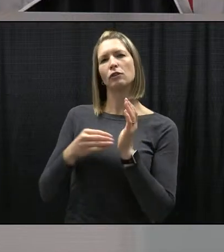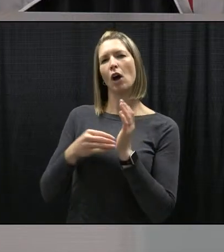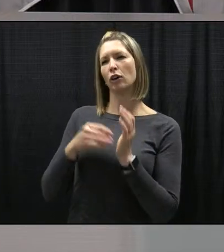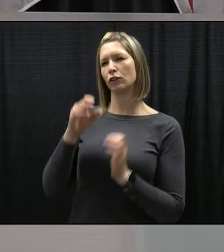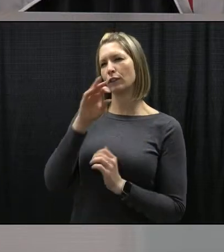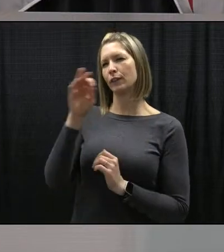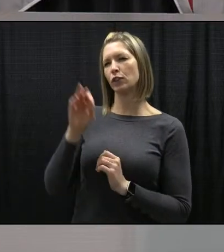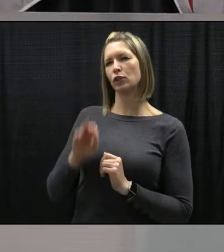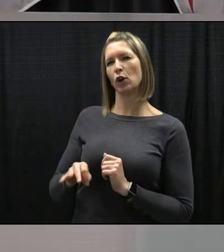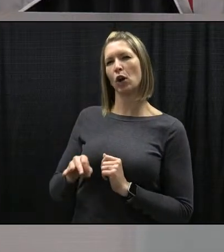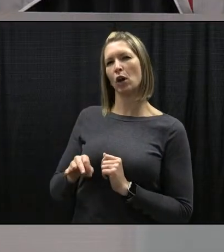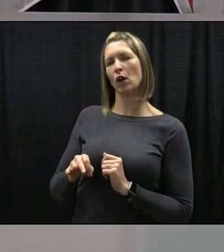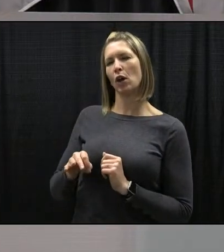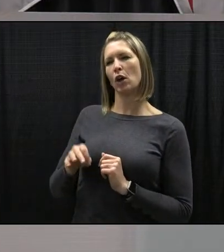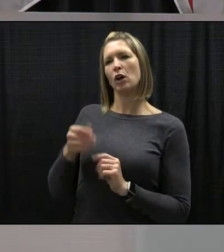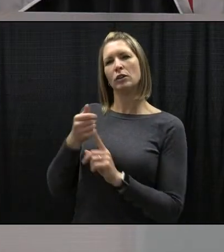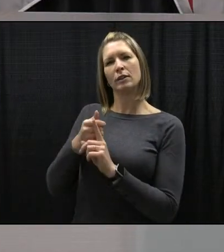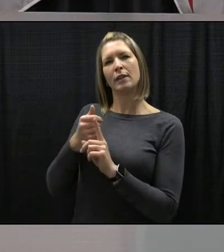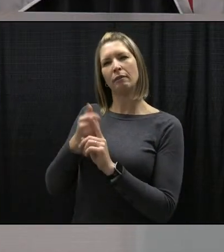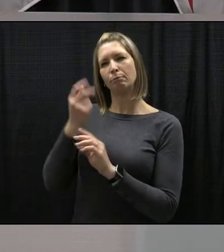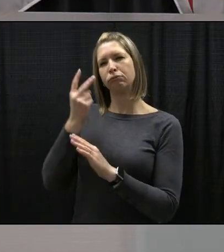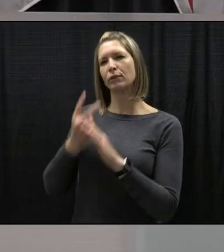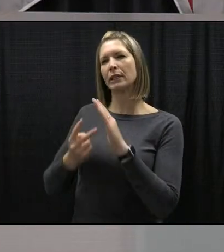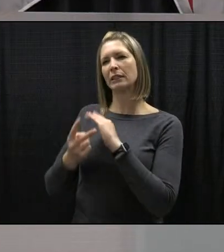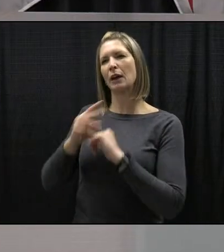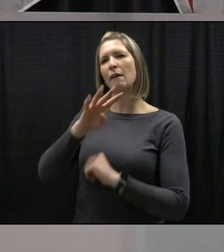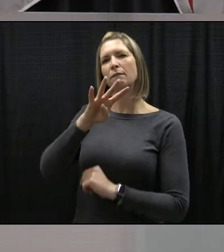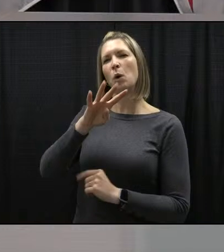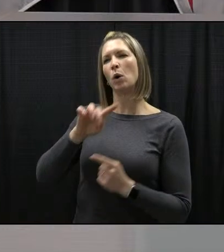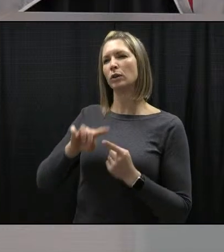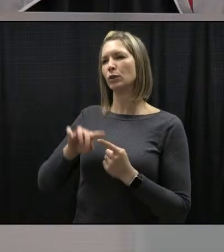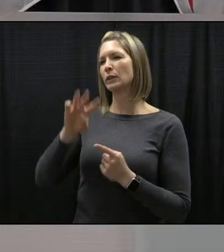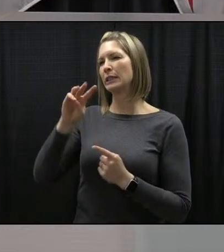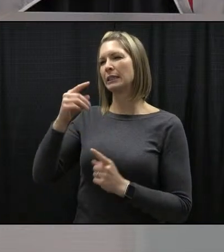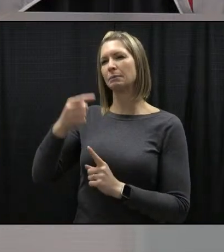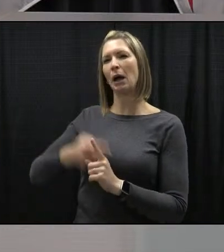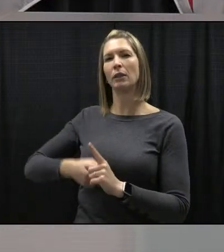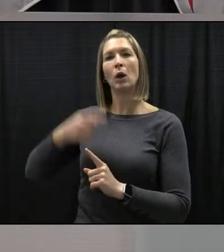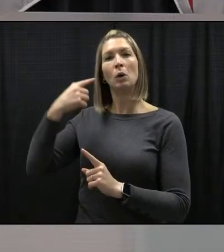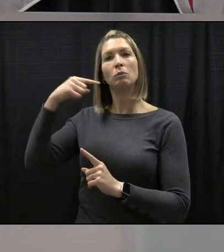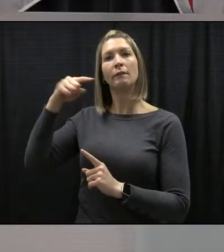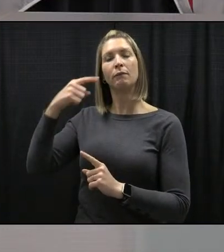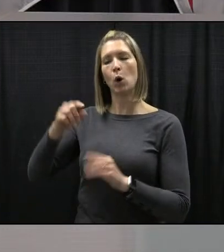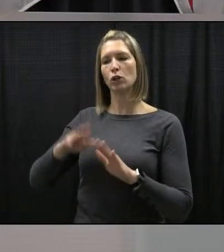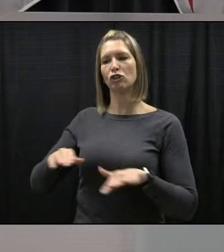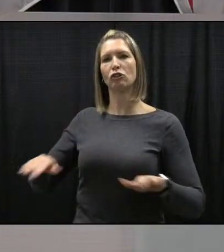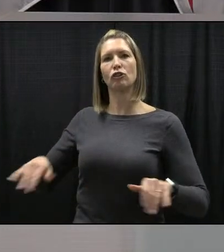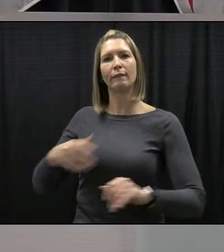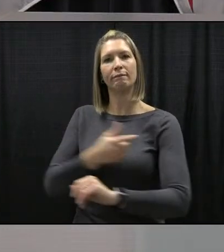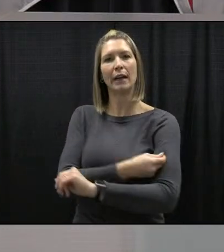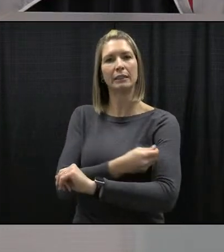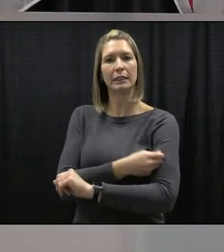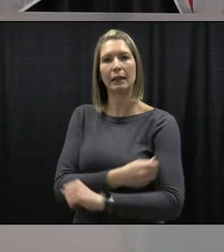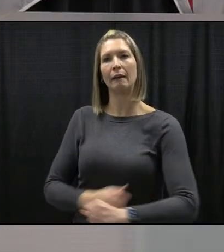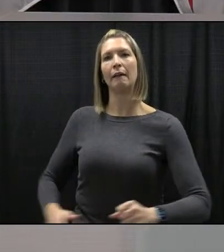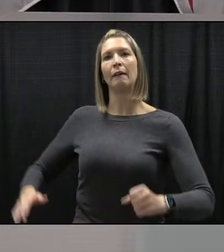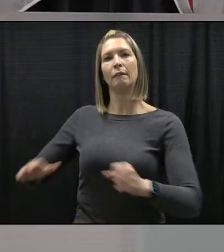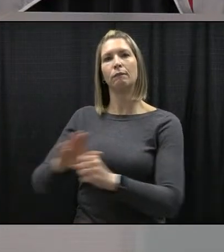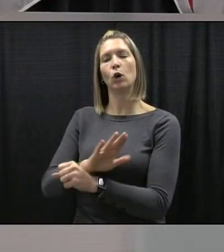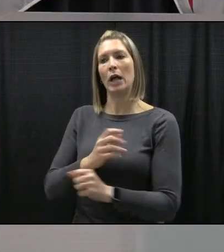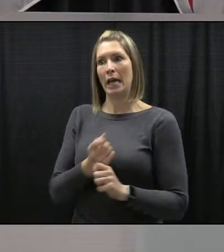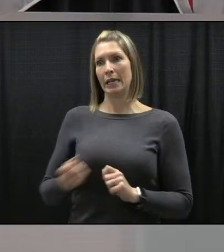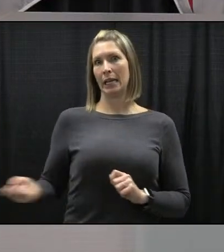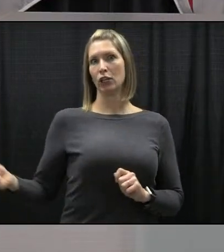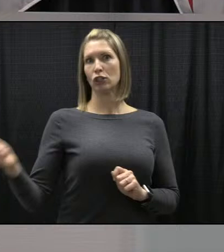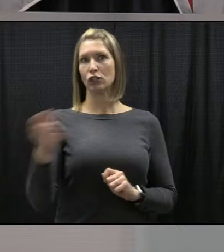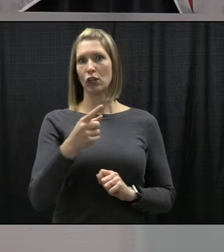month window to get school kids fully vaccinated, that 5 to 11 age group. The province is promoting next year as a come-home year. Do